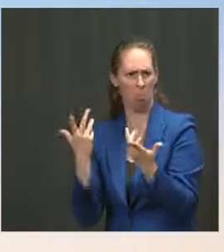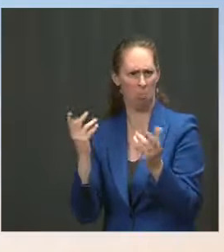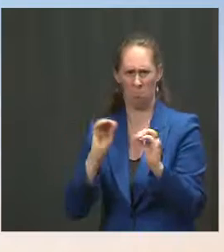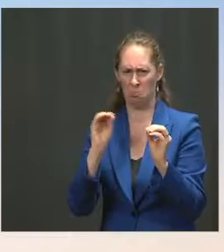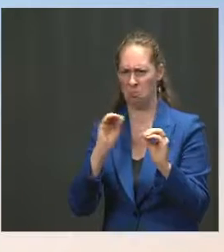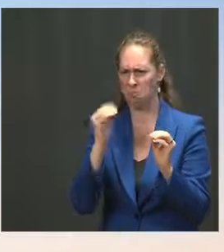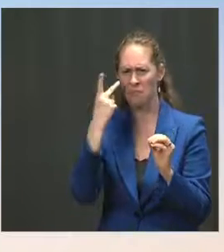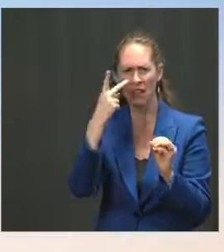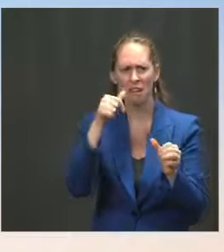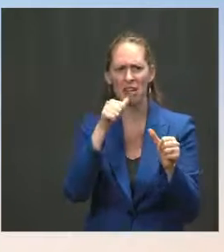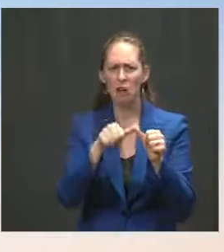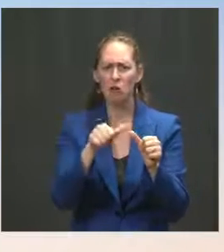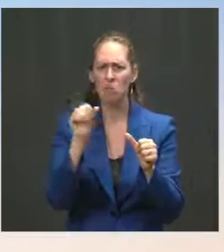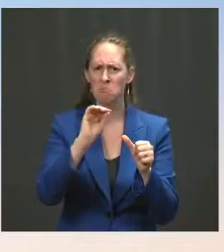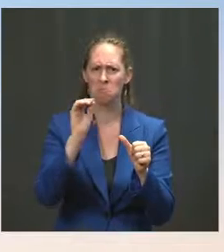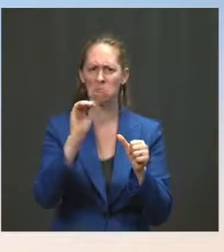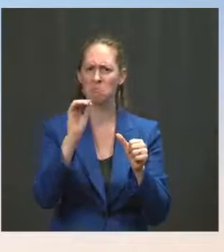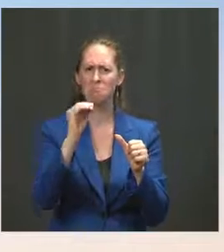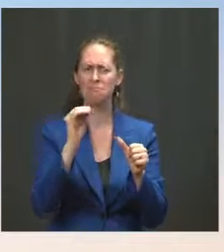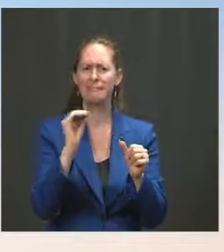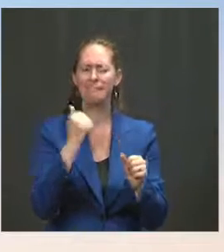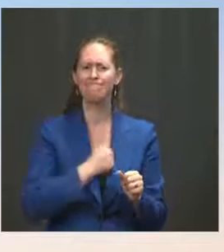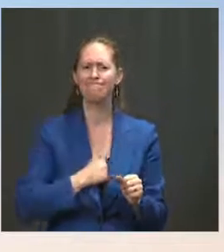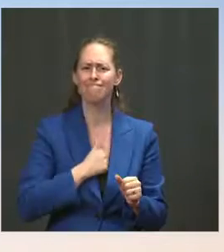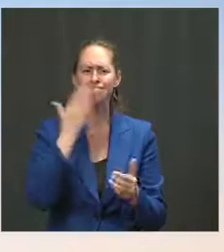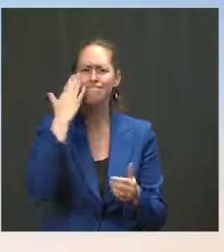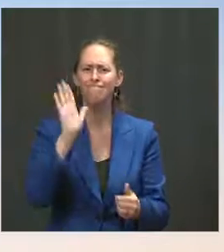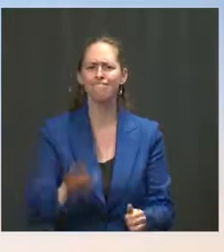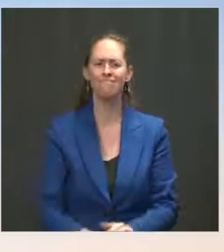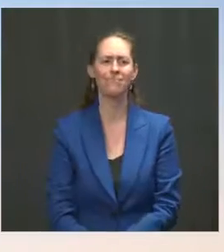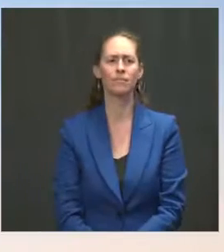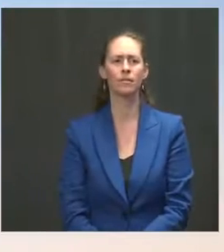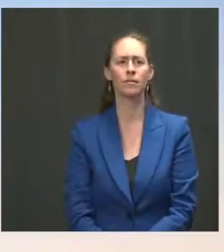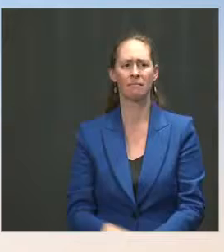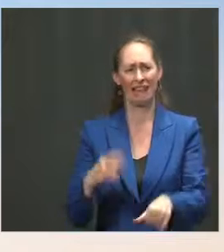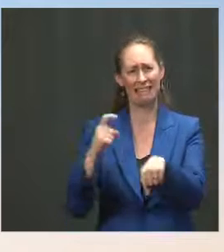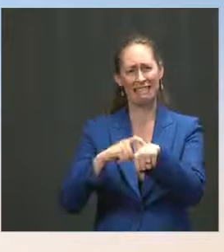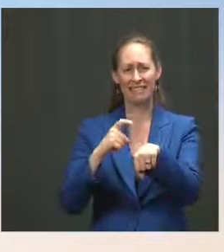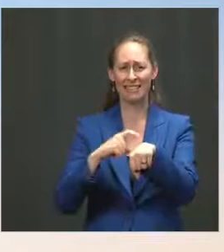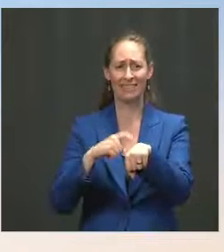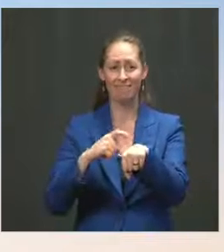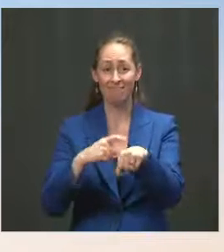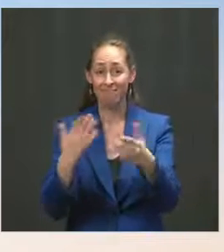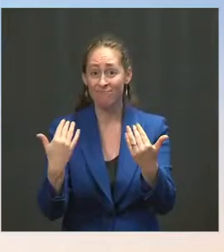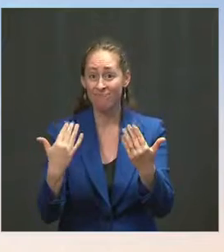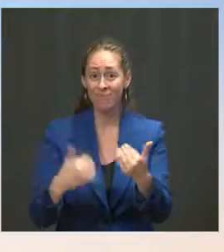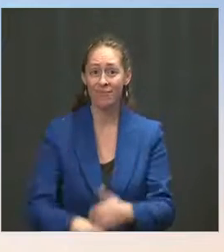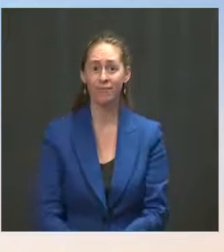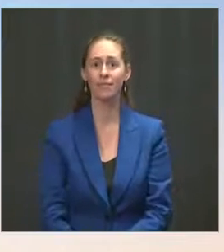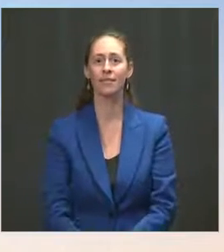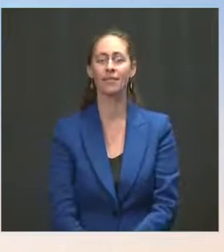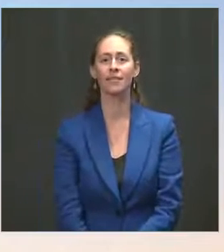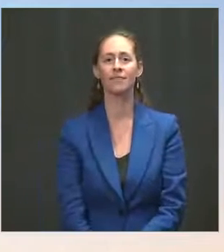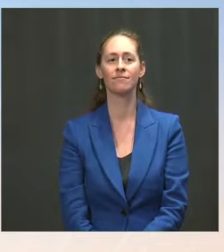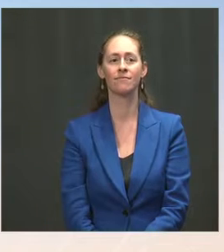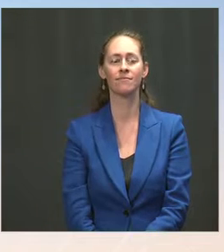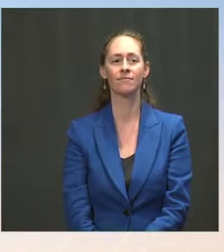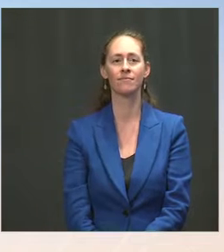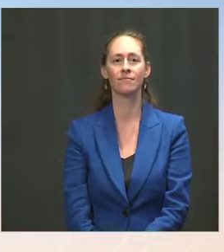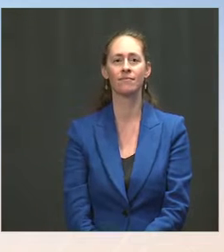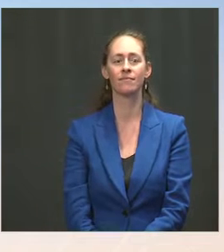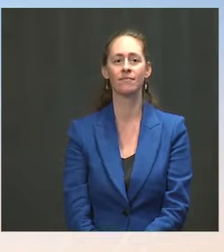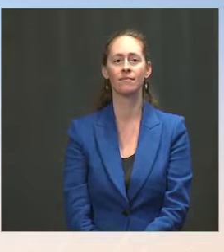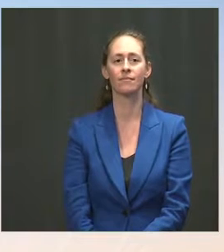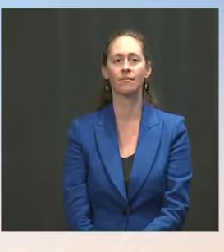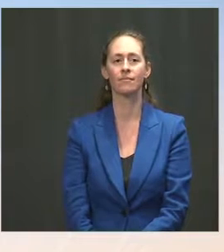not familiar with it. Go ahead. Democracy Summit, I think we got to keep going just to get some more people. Go ahead. Thank you, Jen. Two quick questions, one domestic,